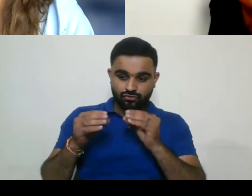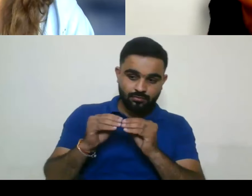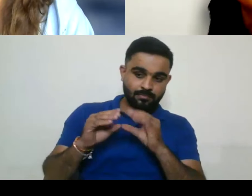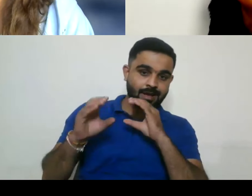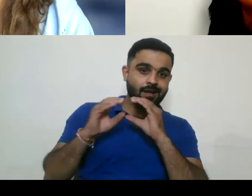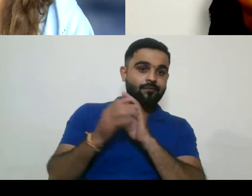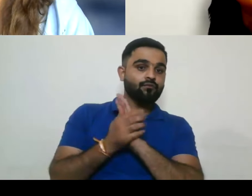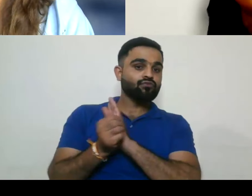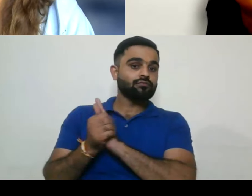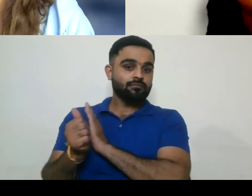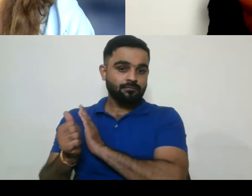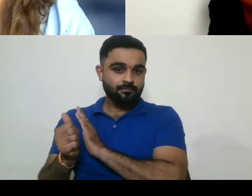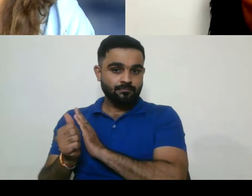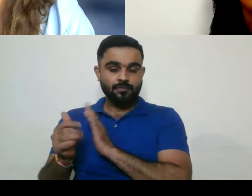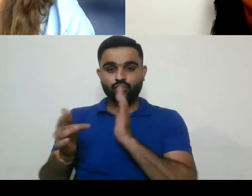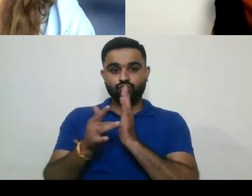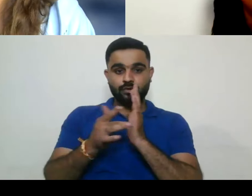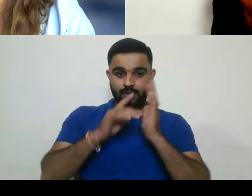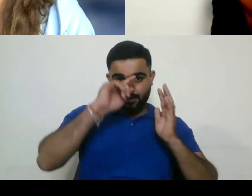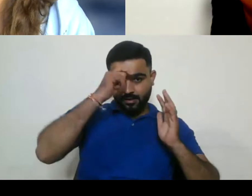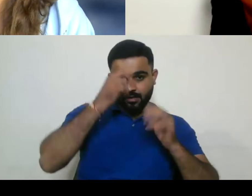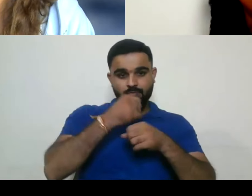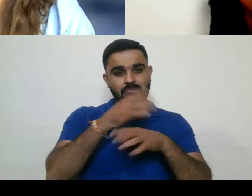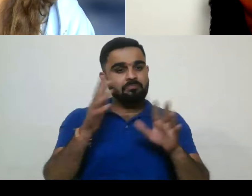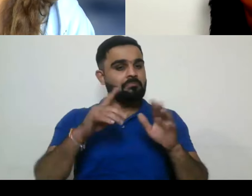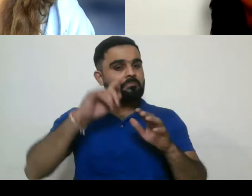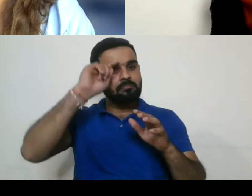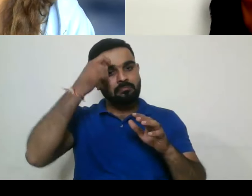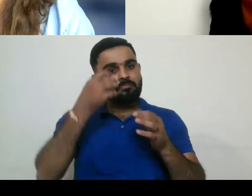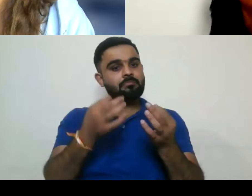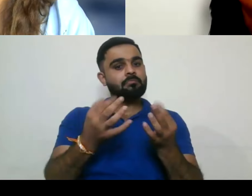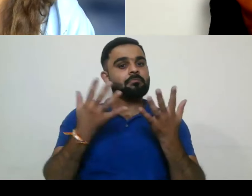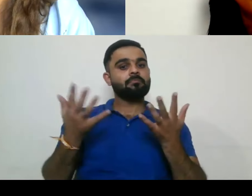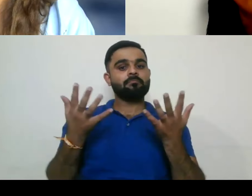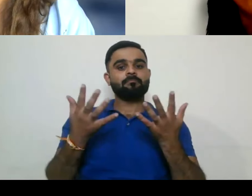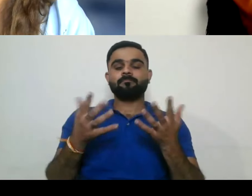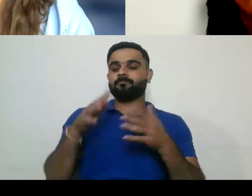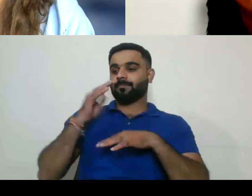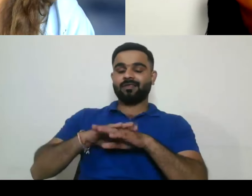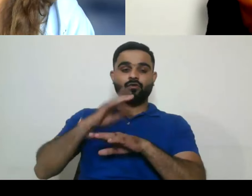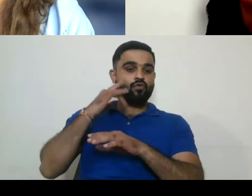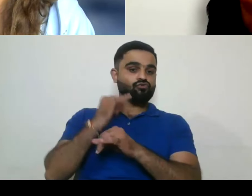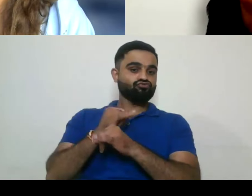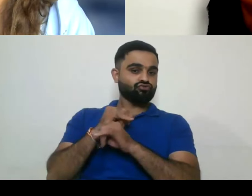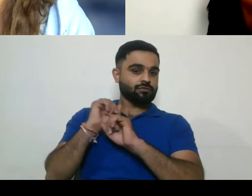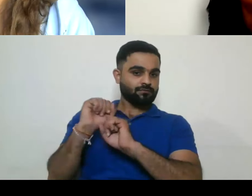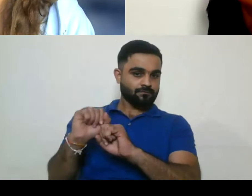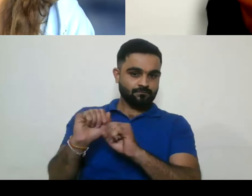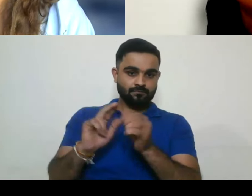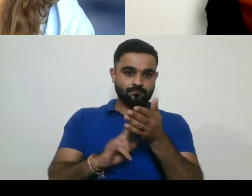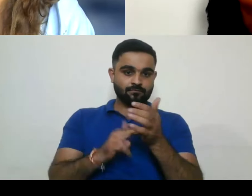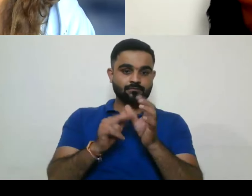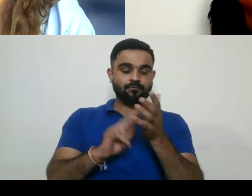communication skills, technical English and general English, especially at her institute. Nandita